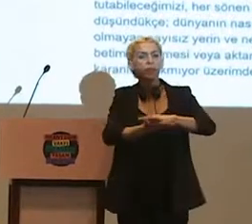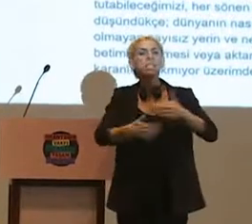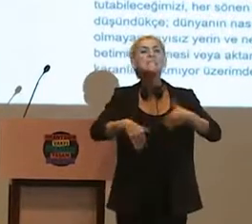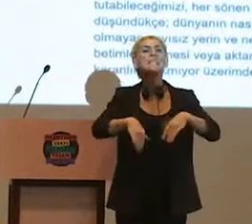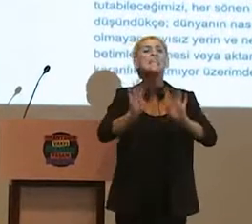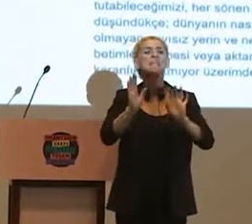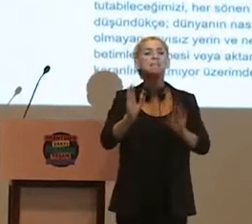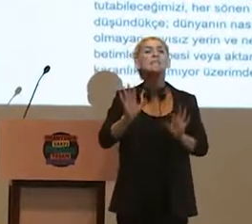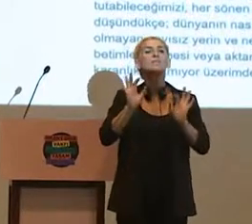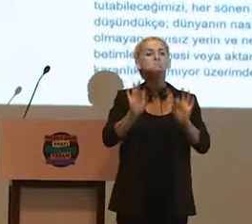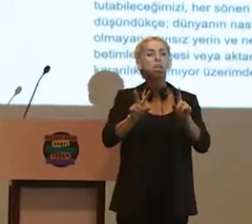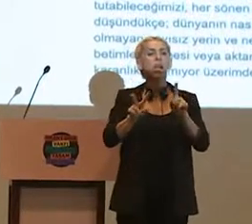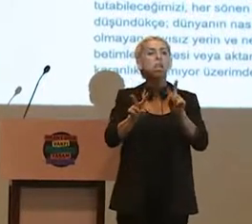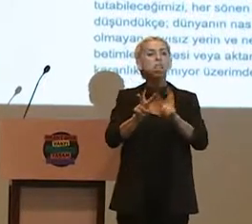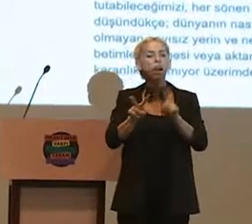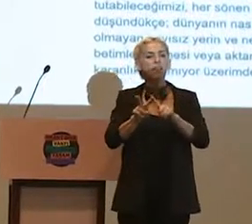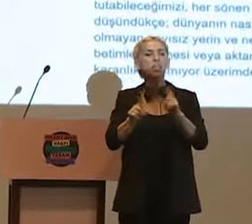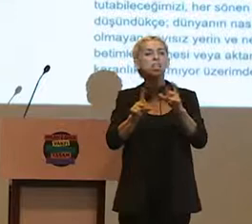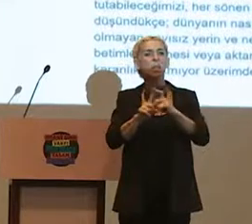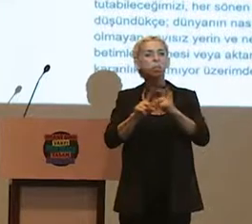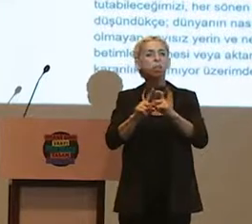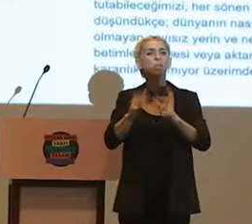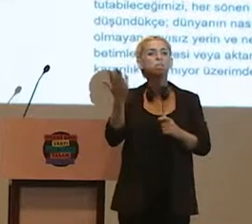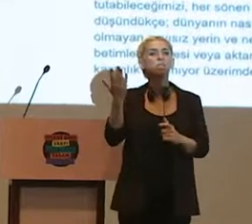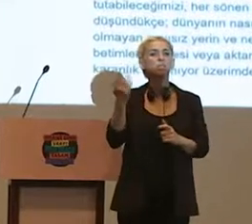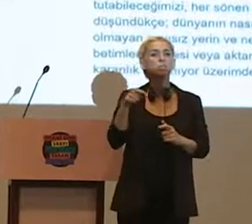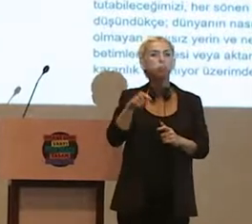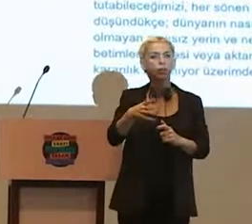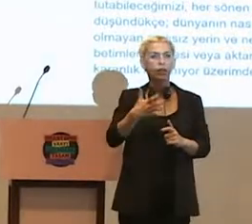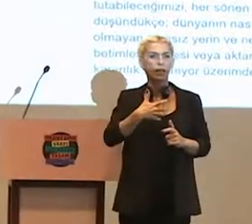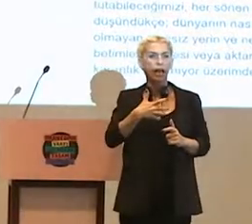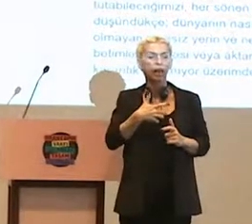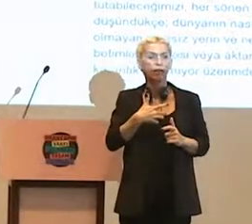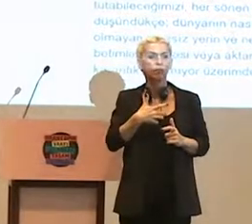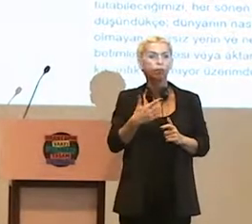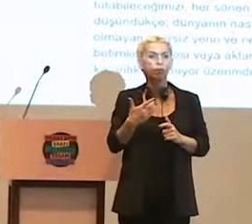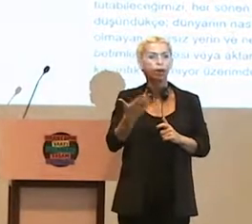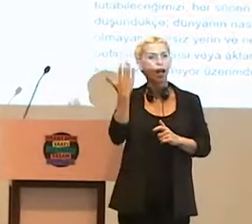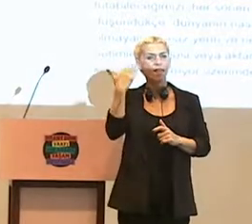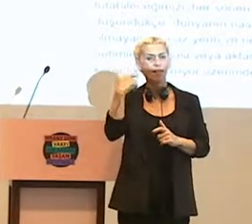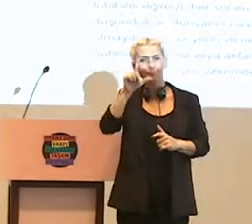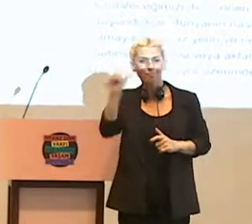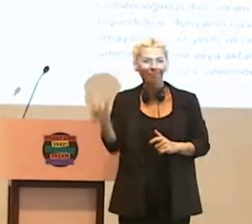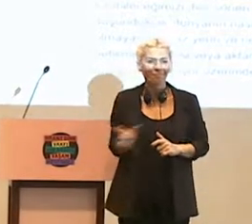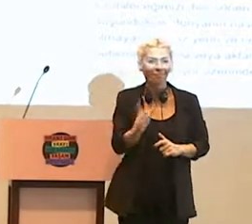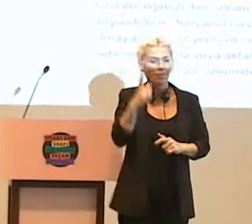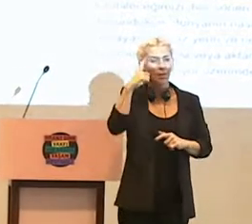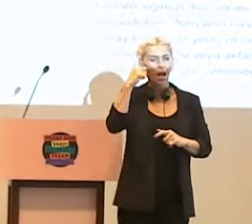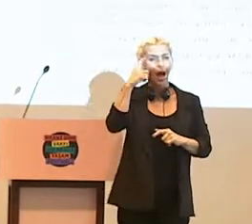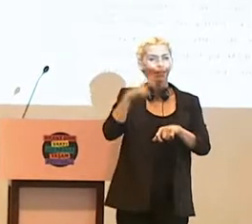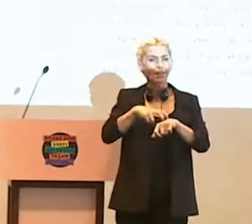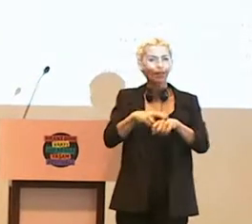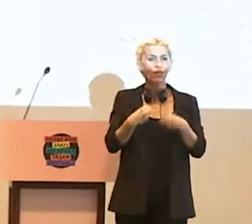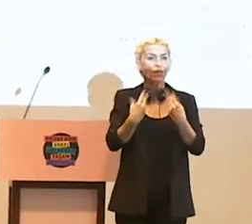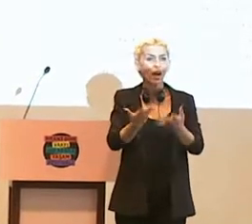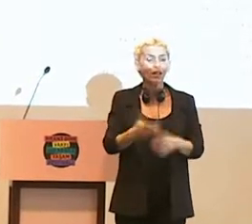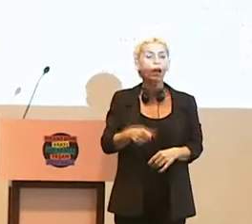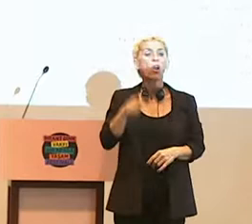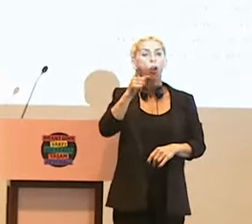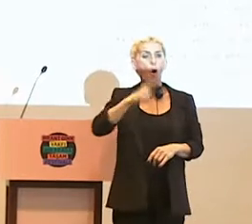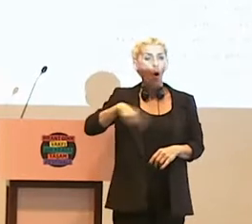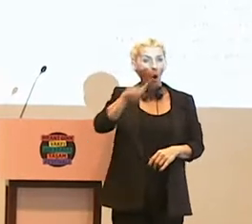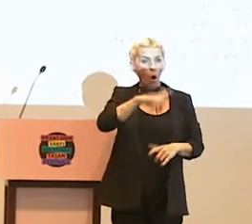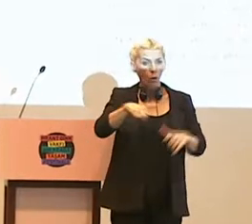buildings and places as nasa milbarian has said in her most recent